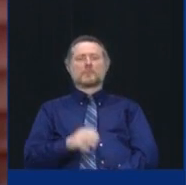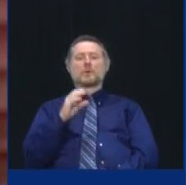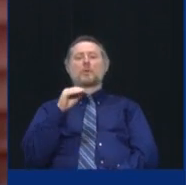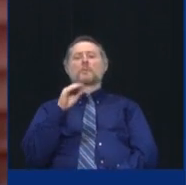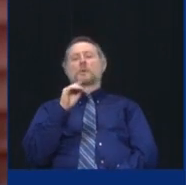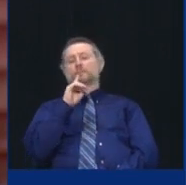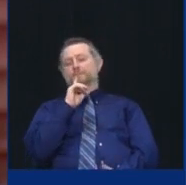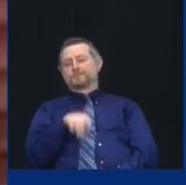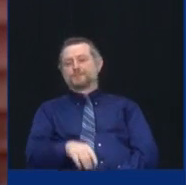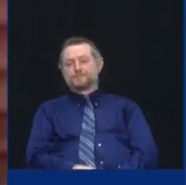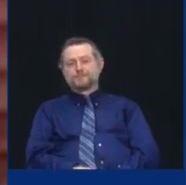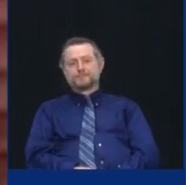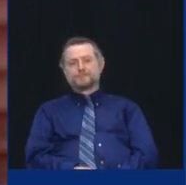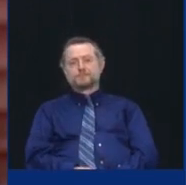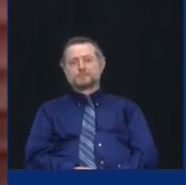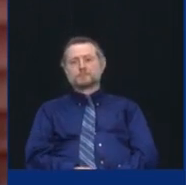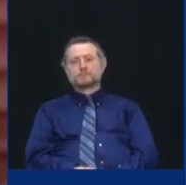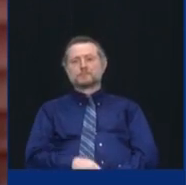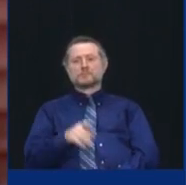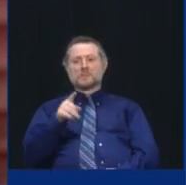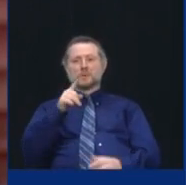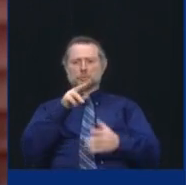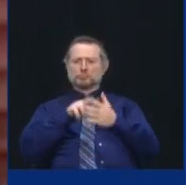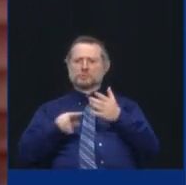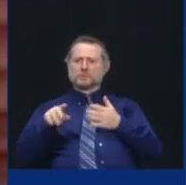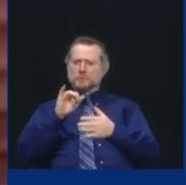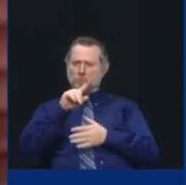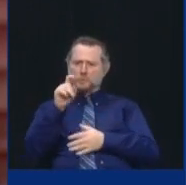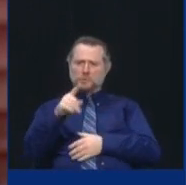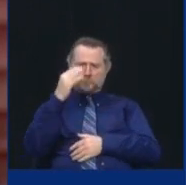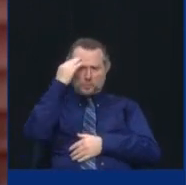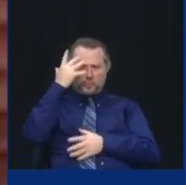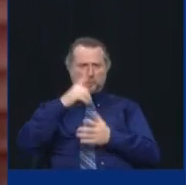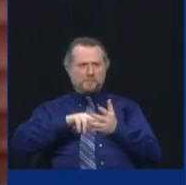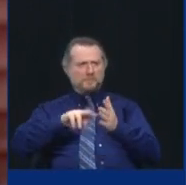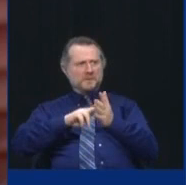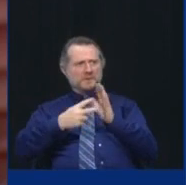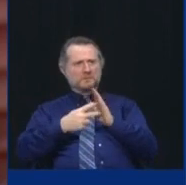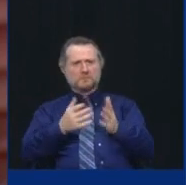Well, don't just read the question. You have to know basically what it means.